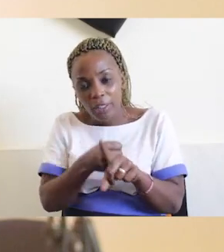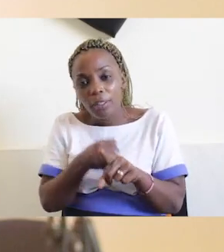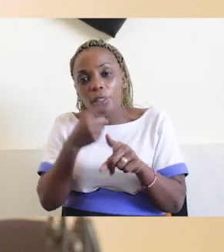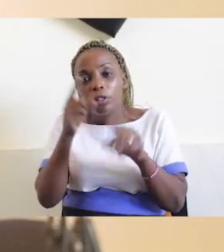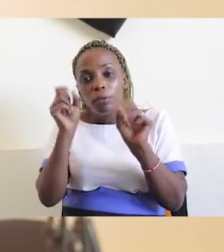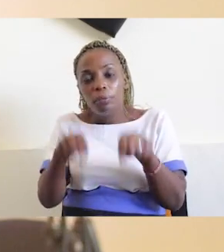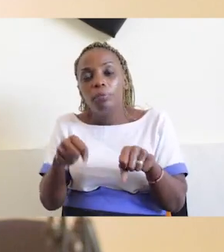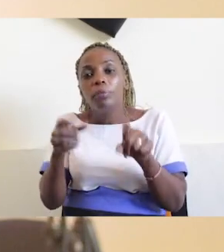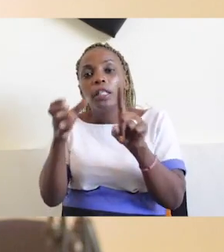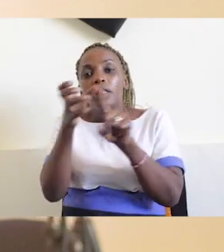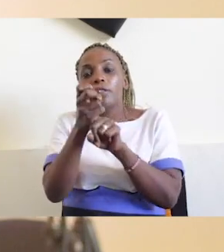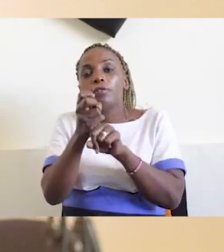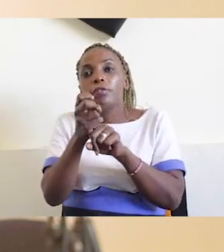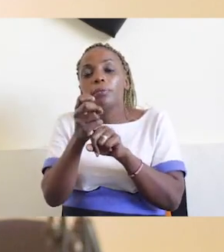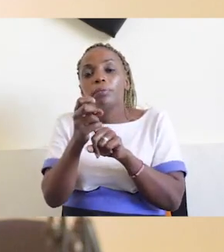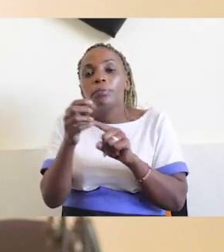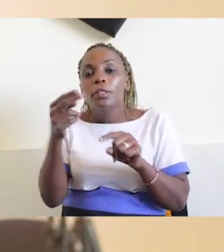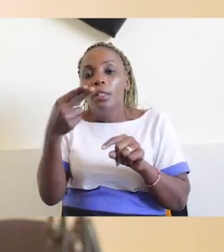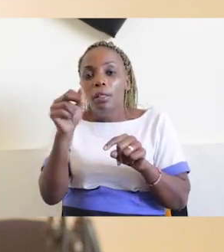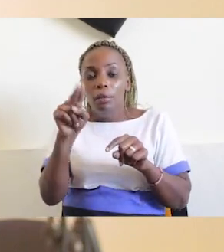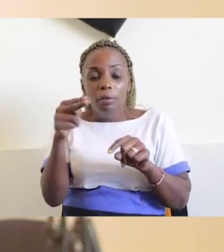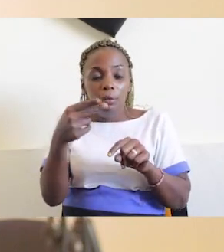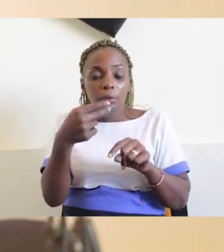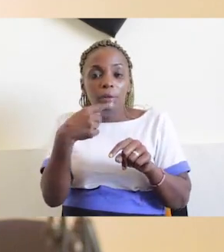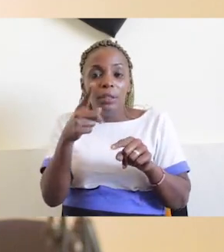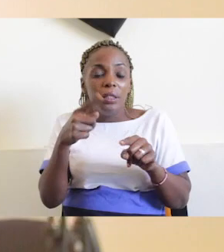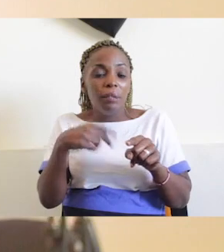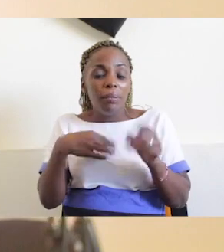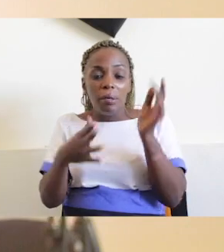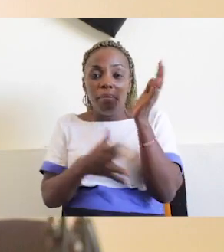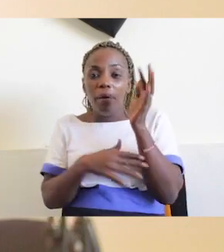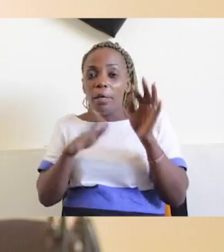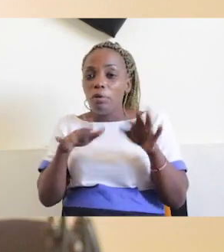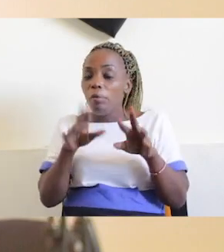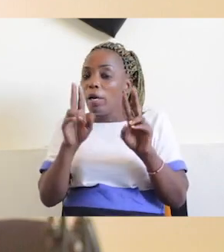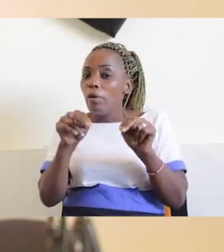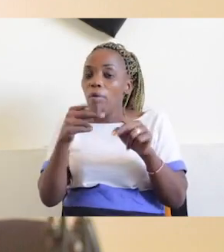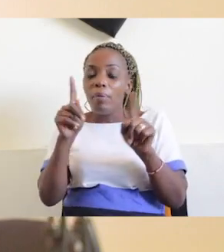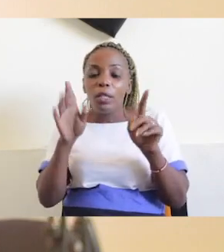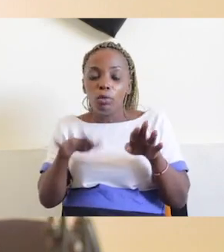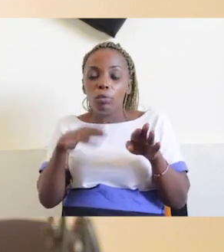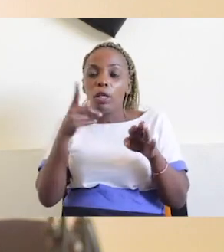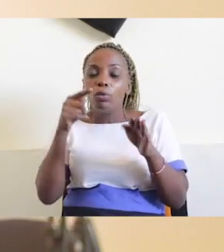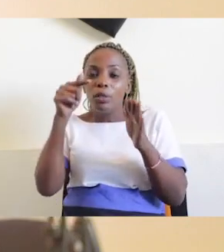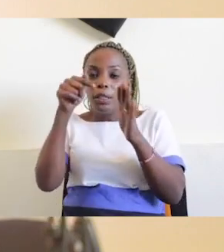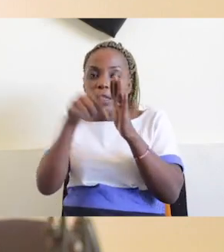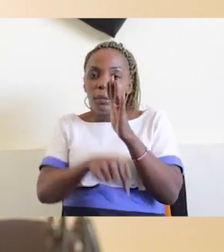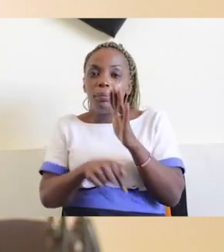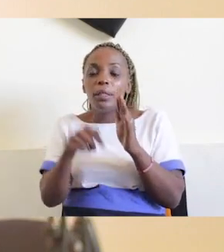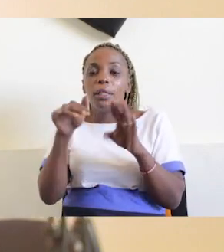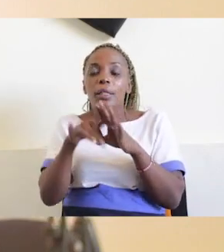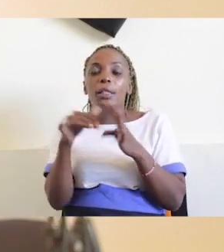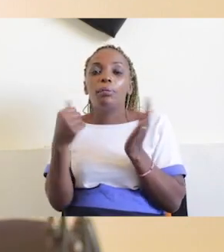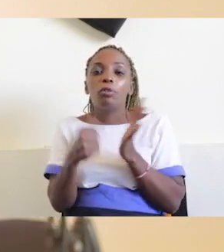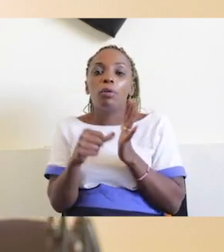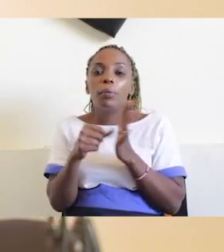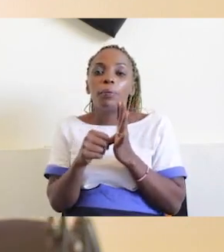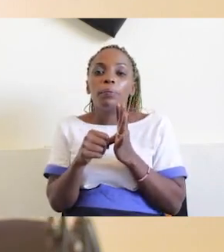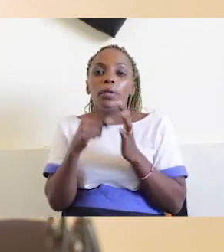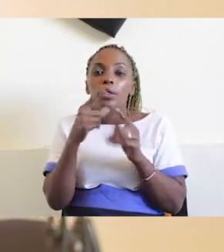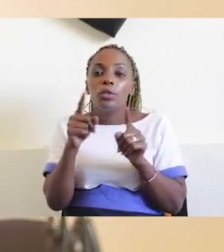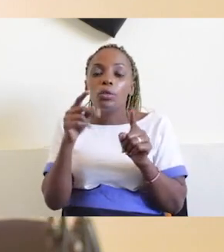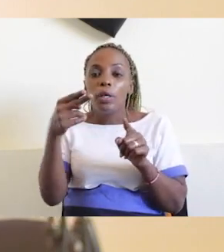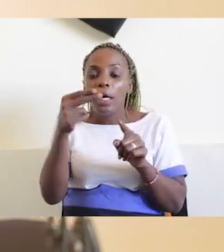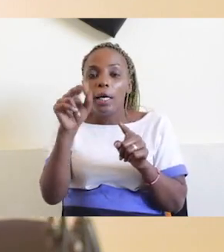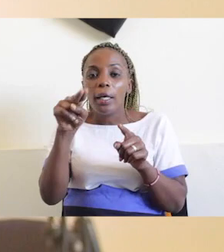that we may soar. Hannah said, I'm not a wicked woman, but a woman who is deeply troubled. And so she took